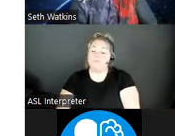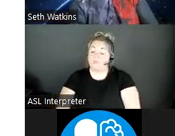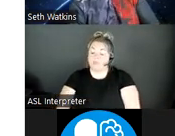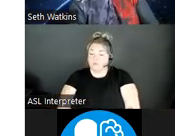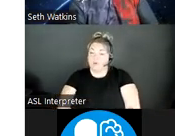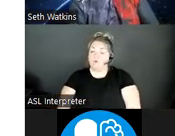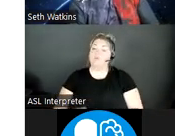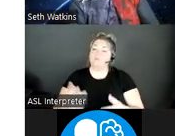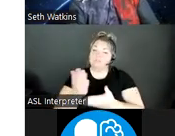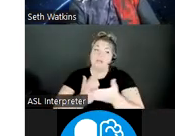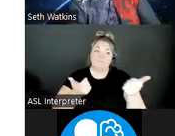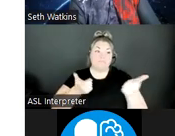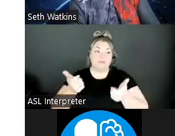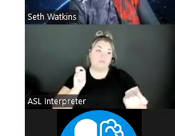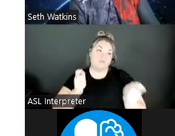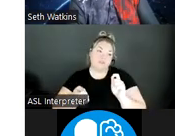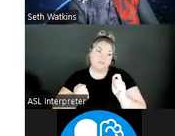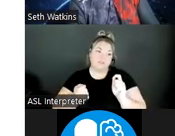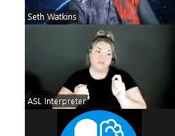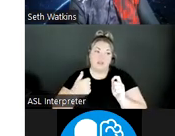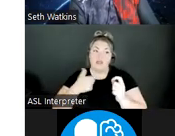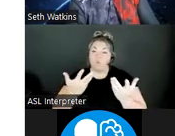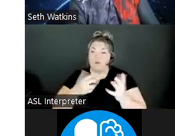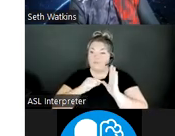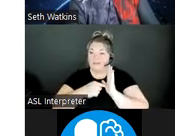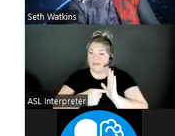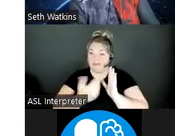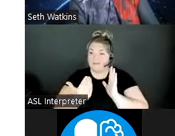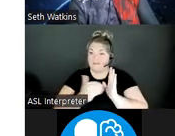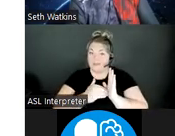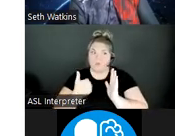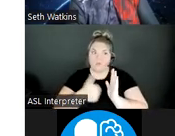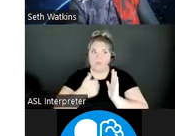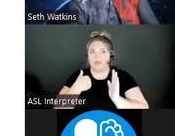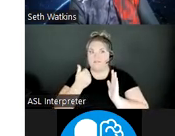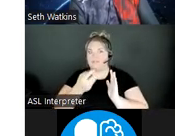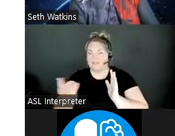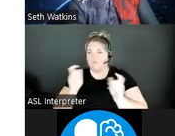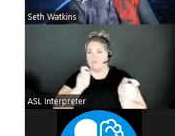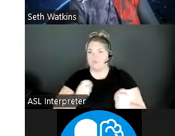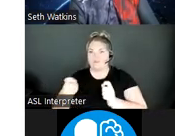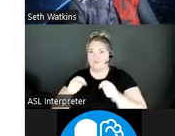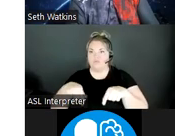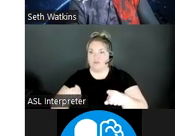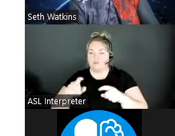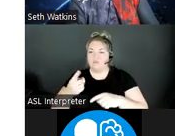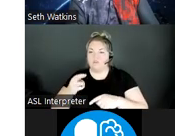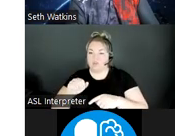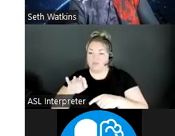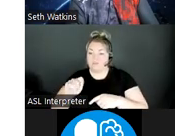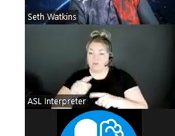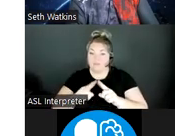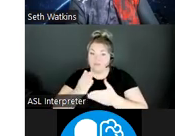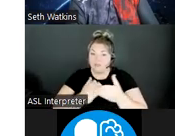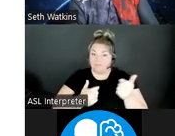So some major changes I wanted to highlight. Again, we made a number of changes throughout the draft, but some big